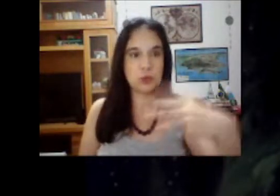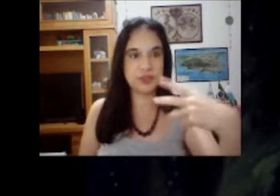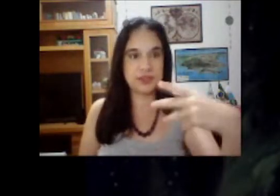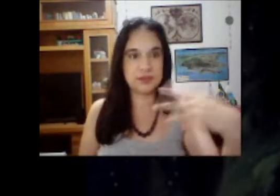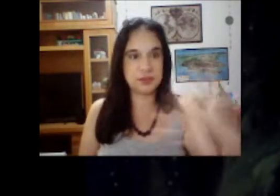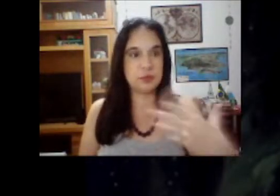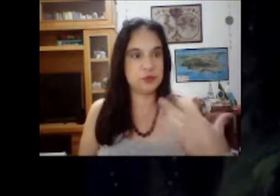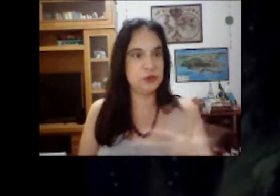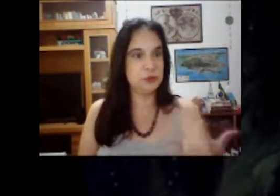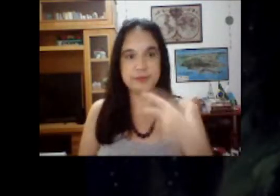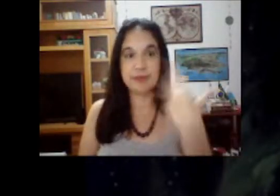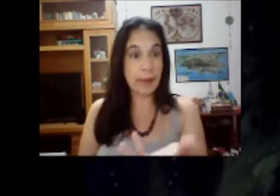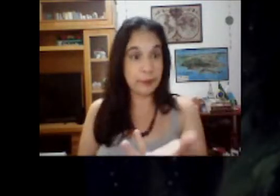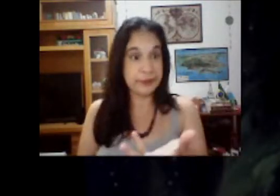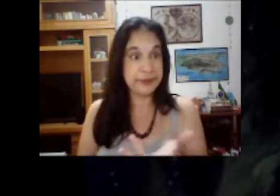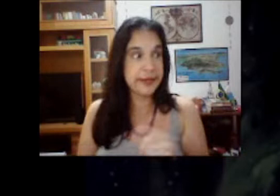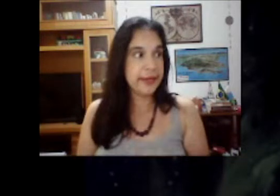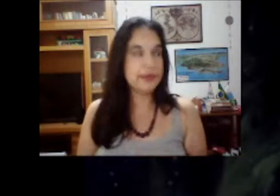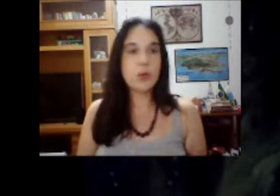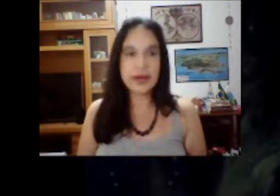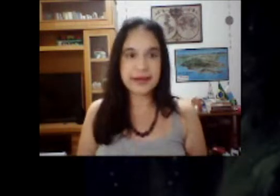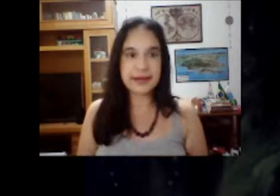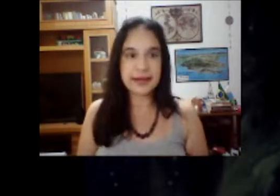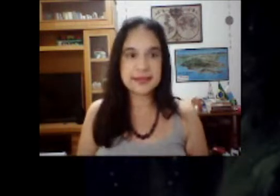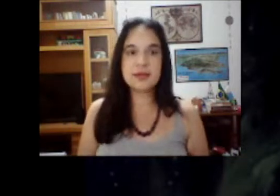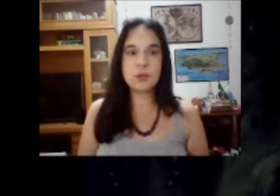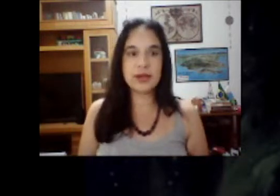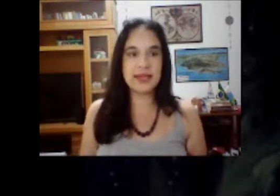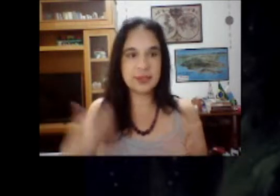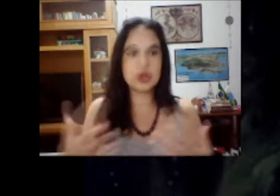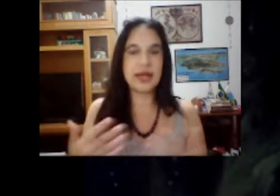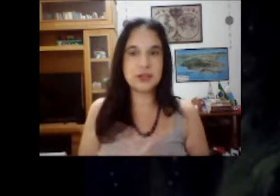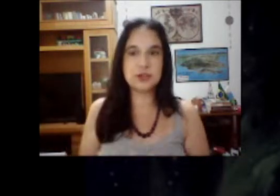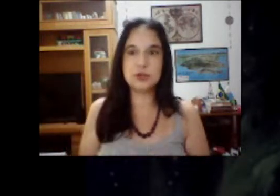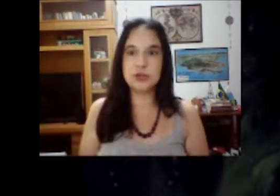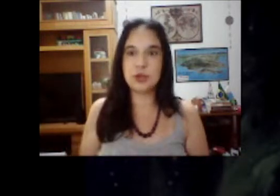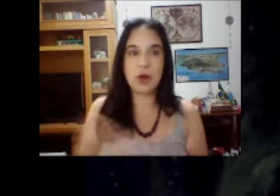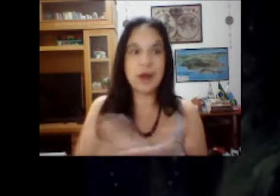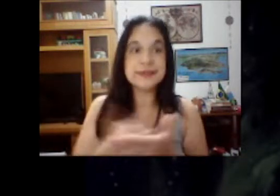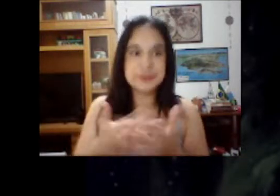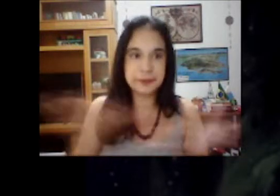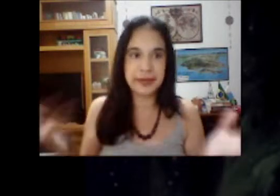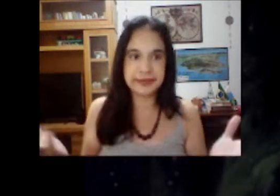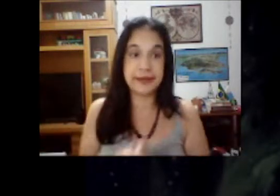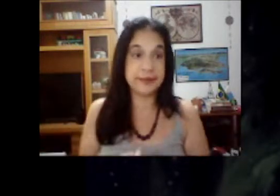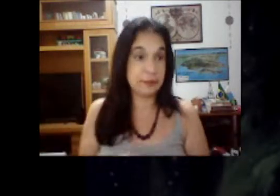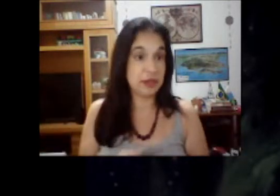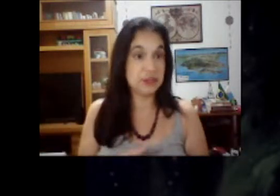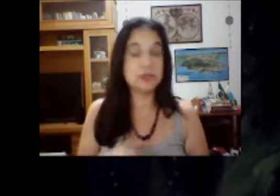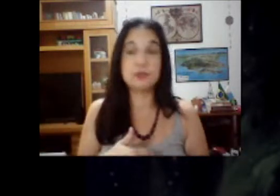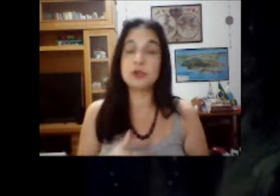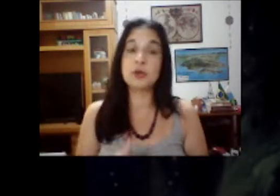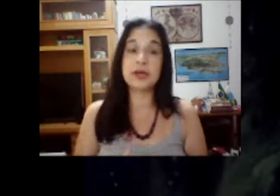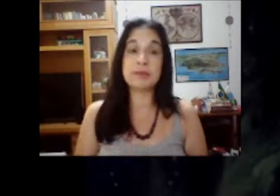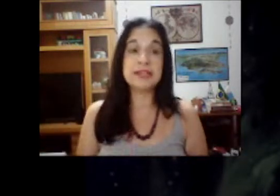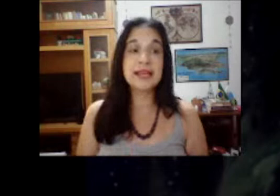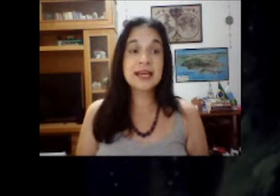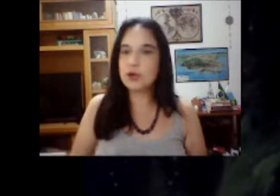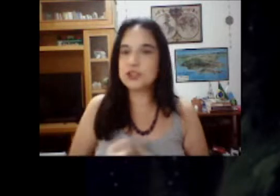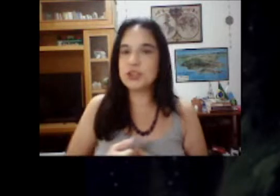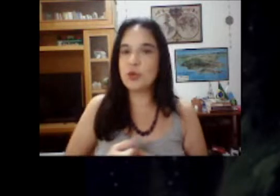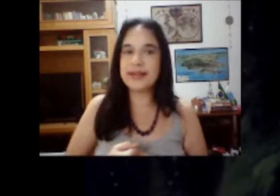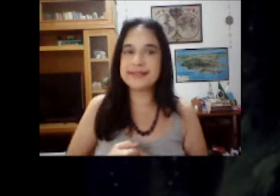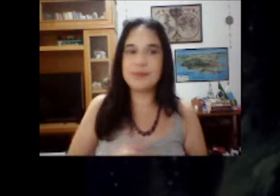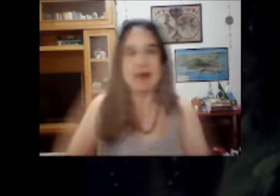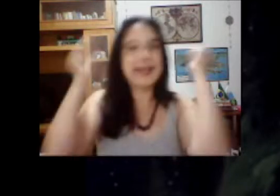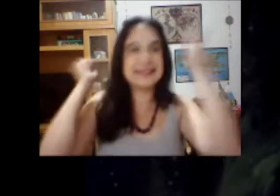what was supposed to happen in the wedding night, when he tried to, you know, consummate the marriage, if you know what I mean,